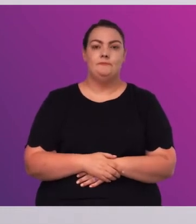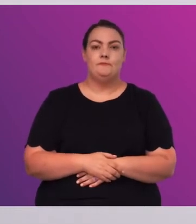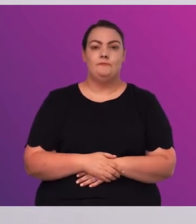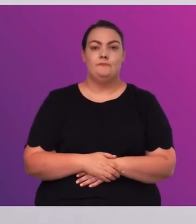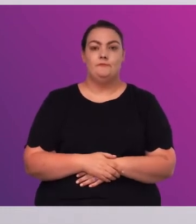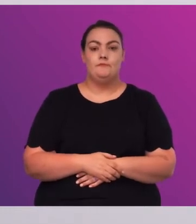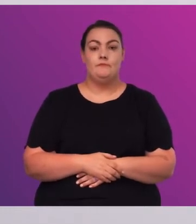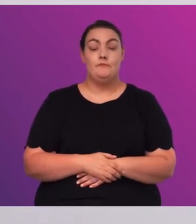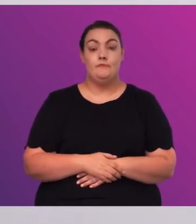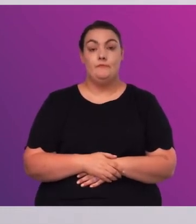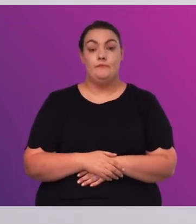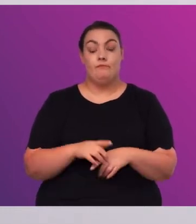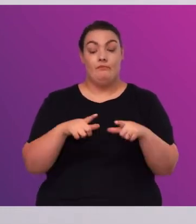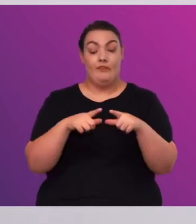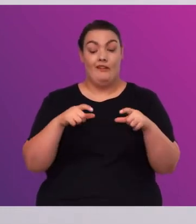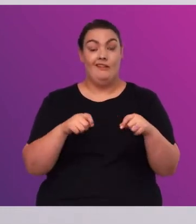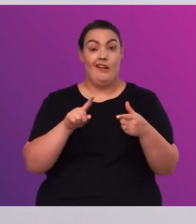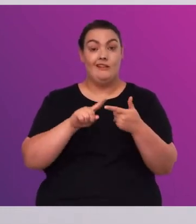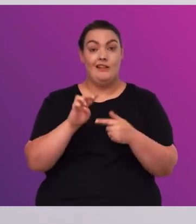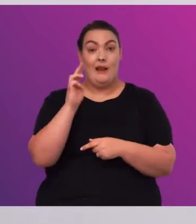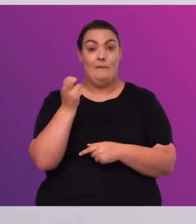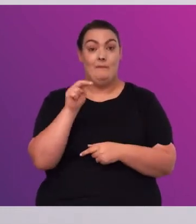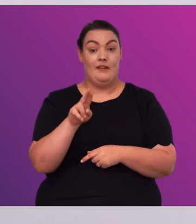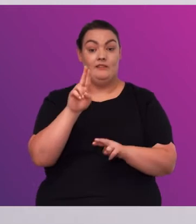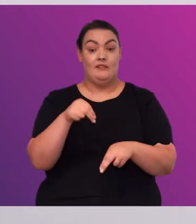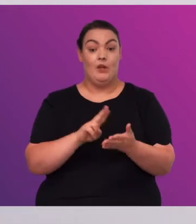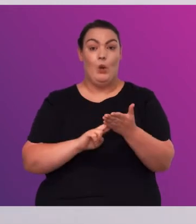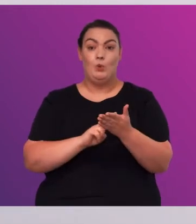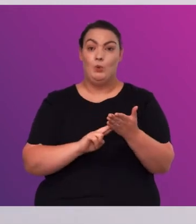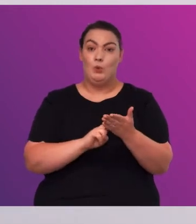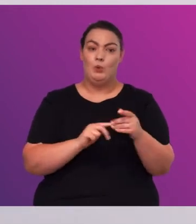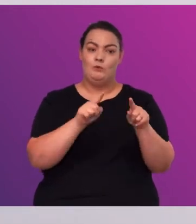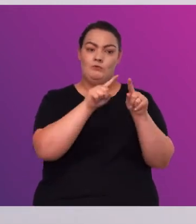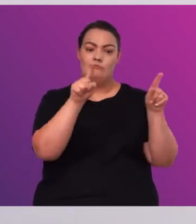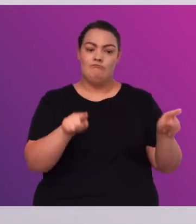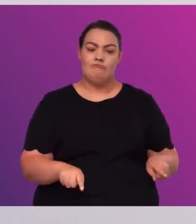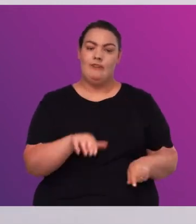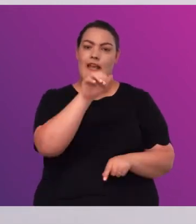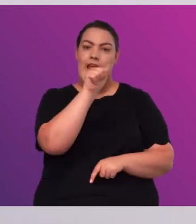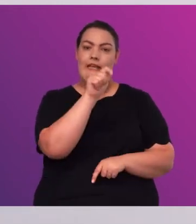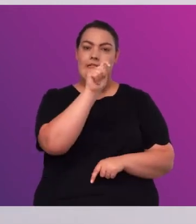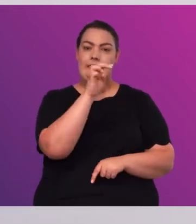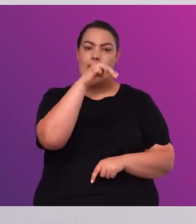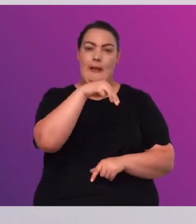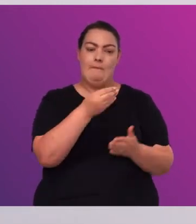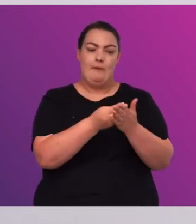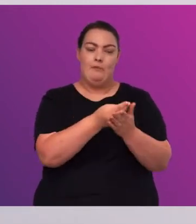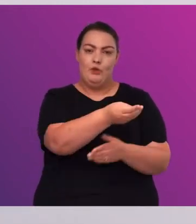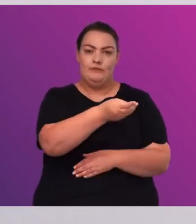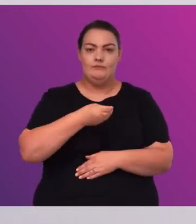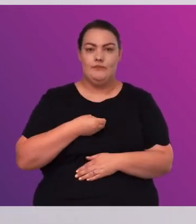Another thing you can do with your debit card and PIN is take cash from an ATM machine once there is money in your